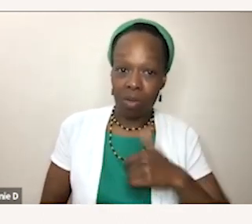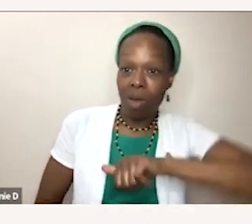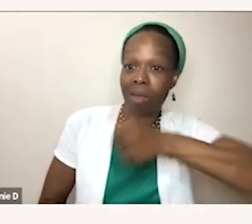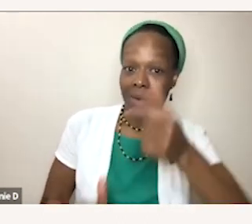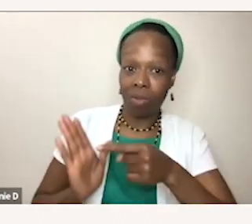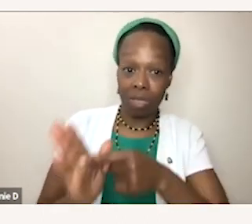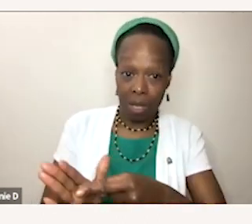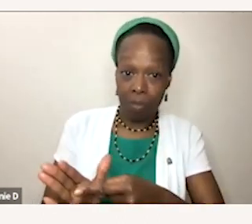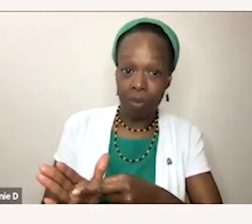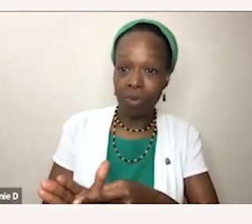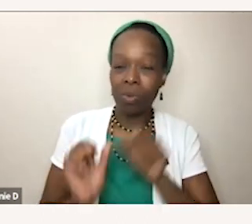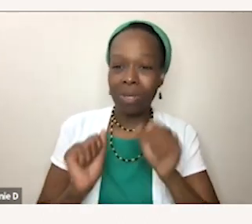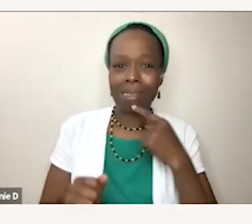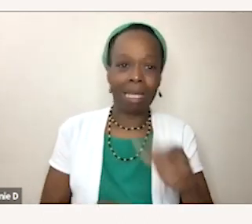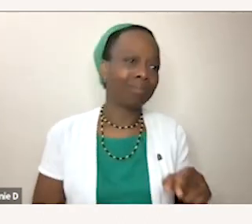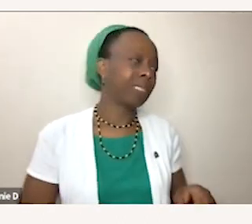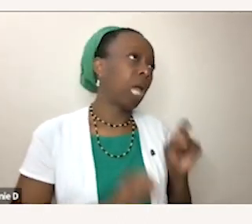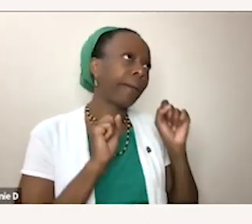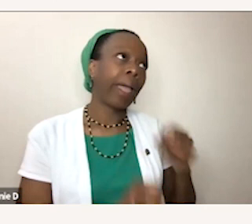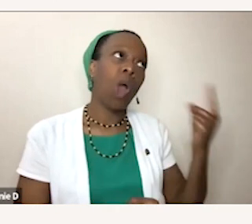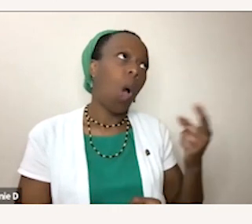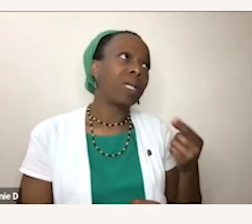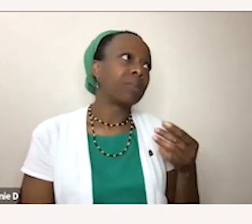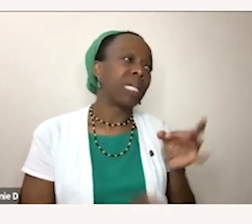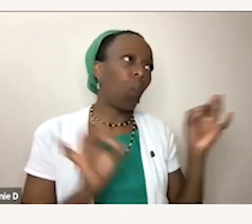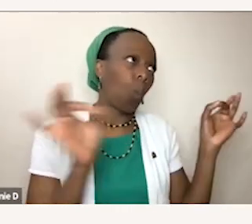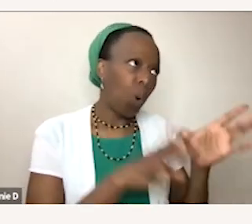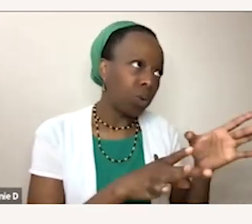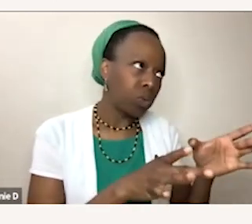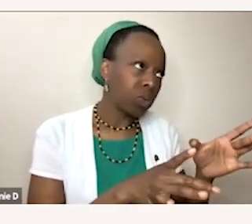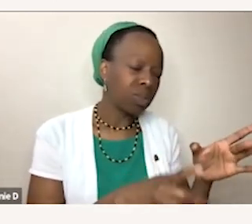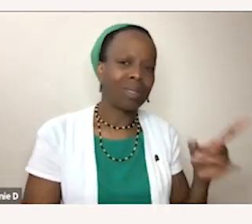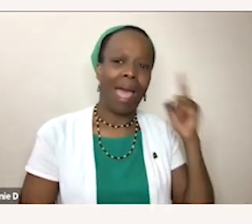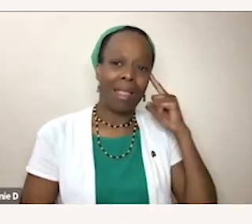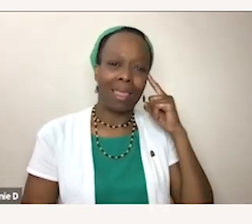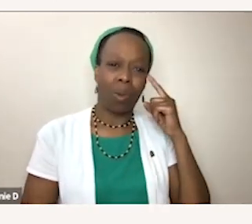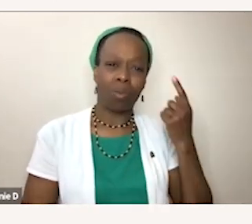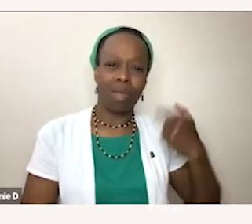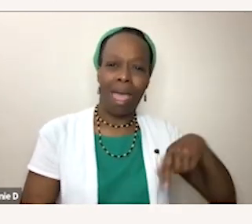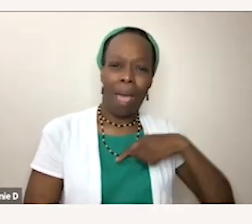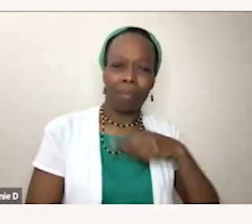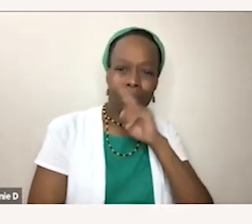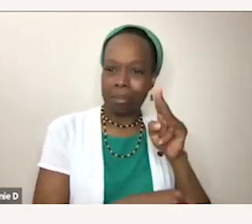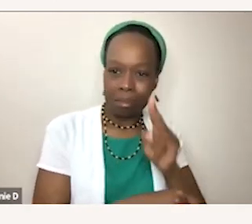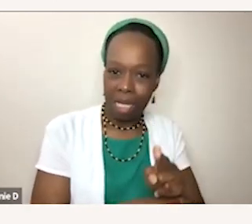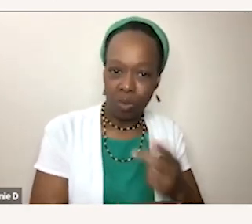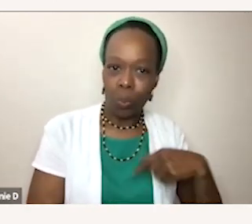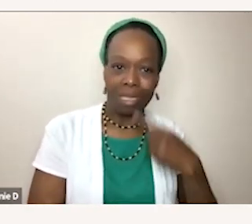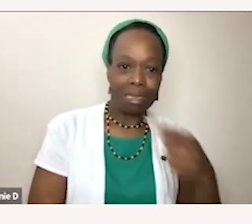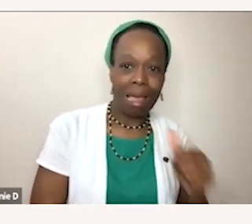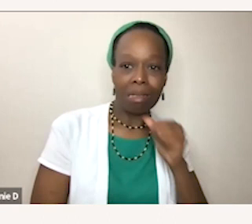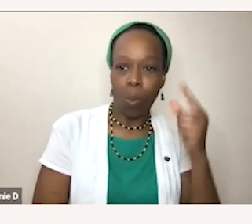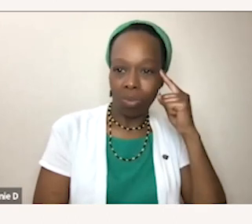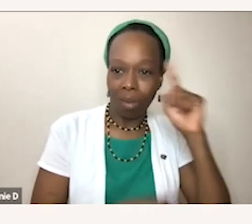is, it could always be worse. And I think this is something that sometimes naturally we can say without